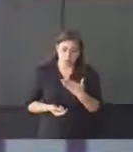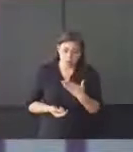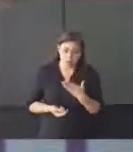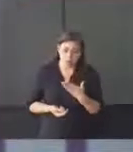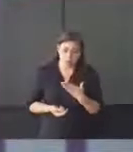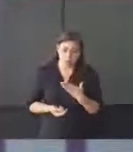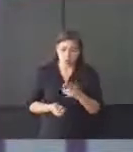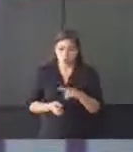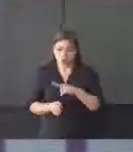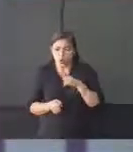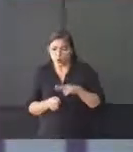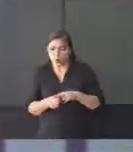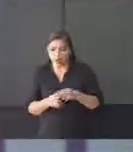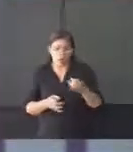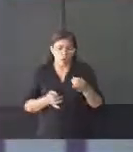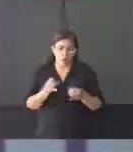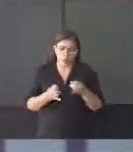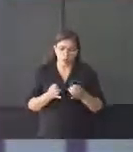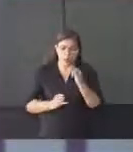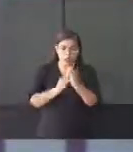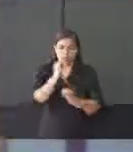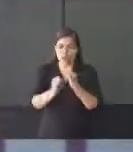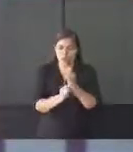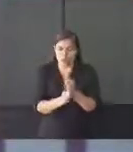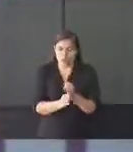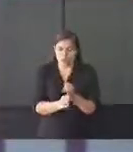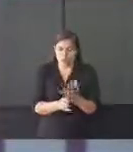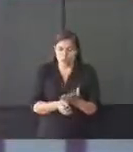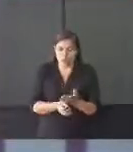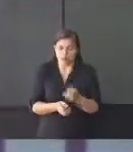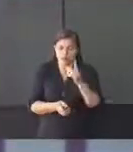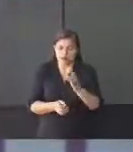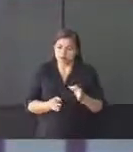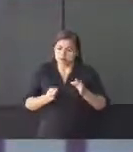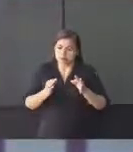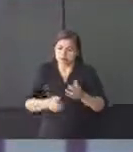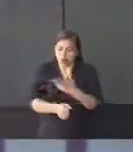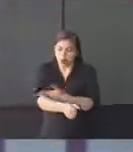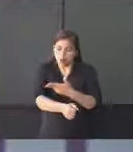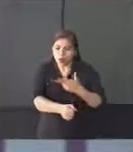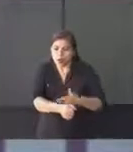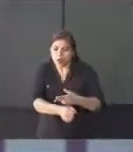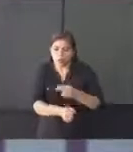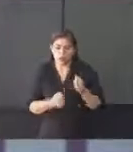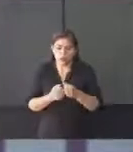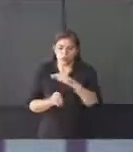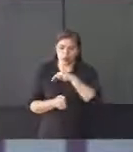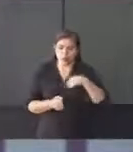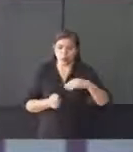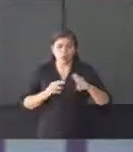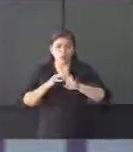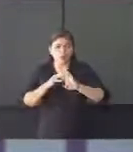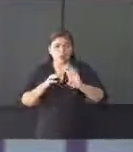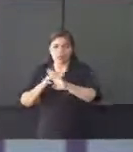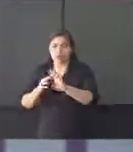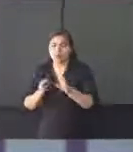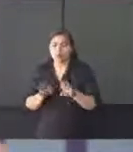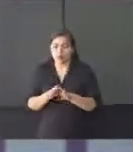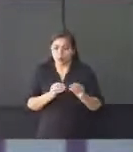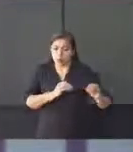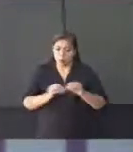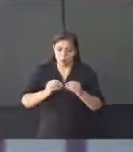own a healthy narrative and an honest narrative with ourselves.